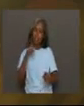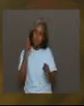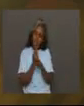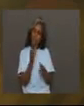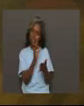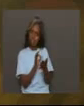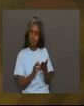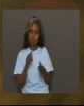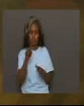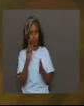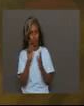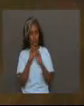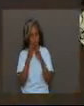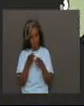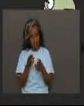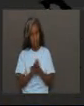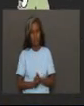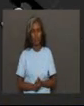down your answers.